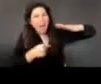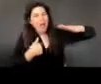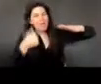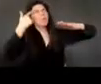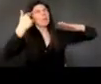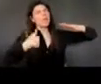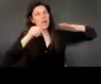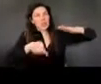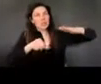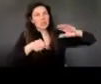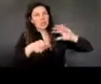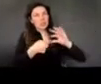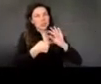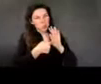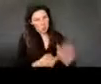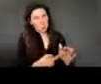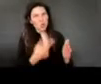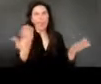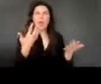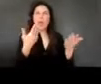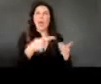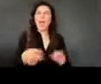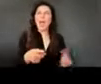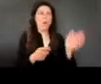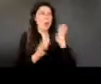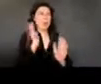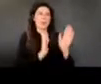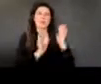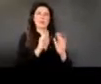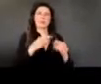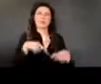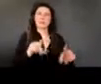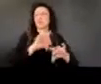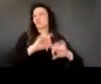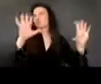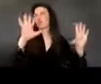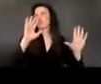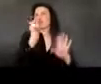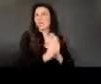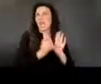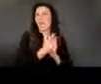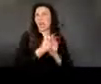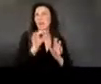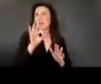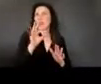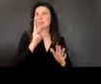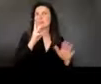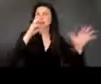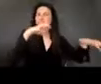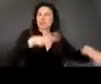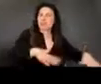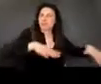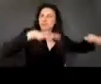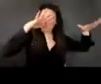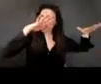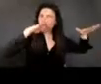sort of catastrophic events of its past through this flooding to the present.